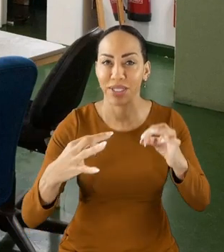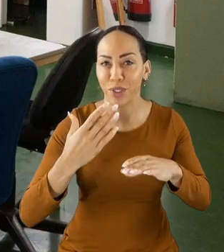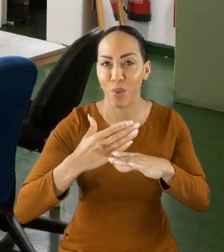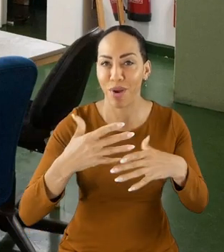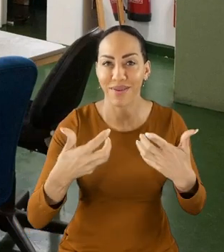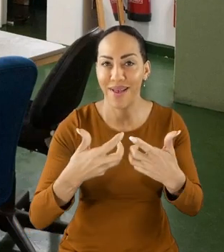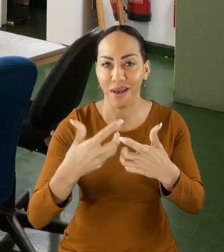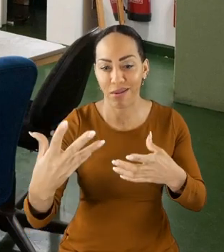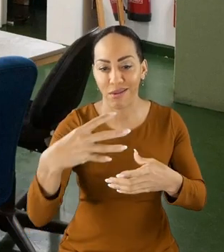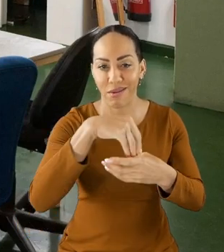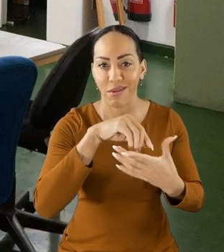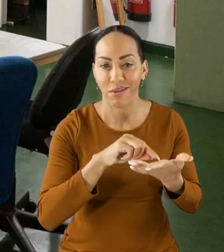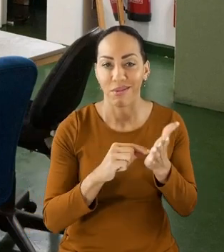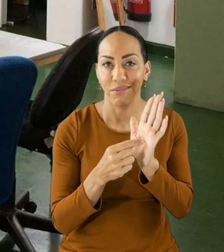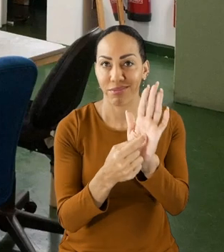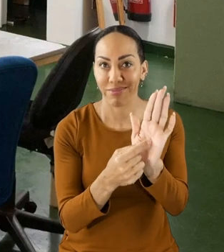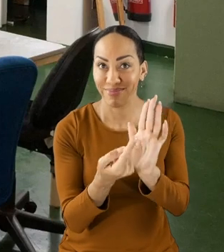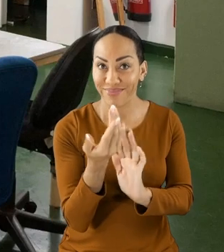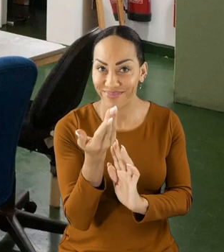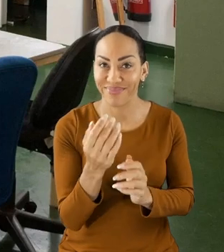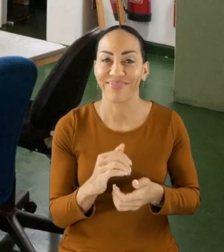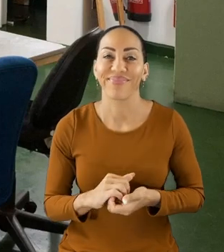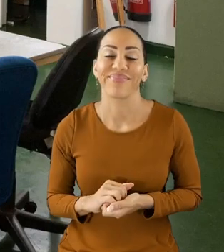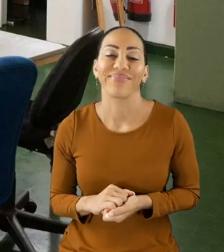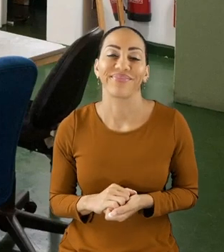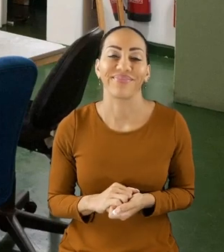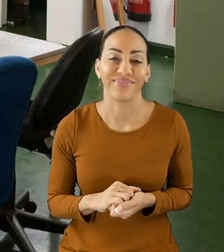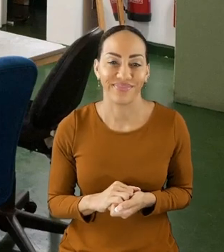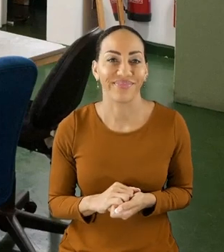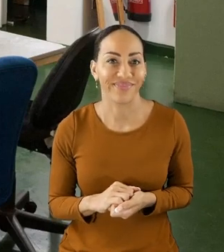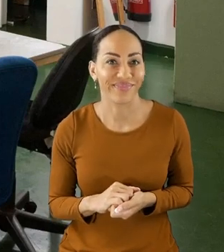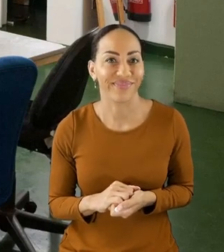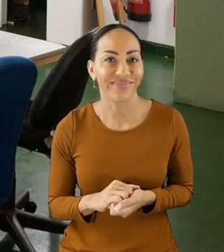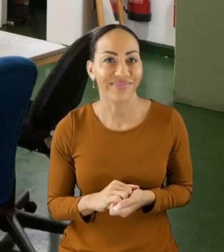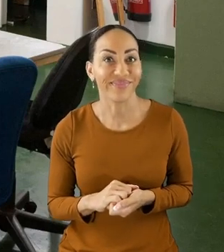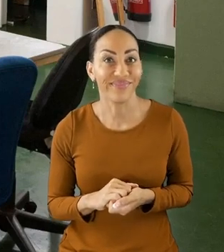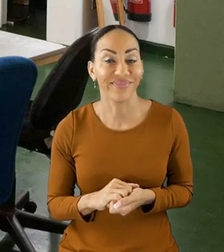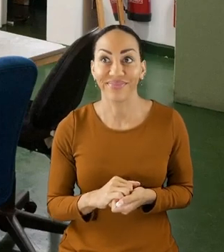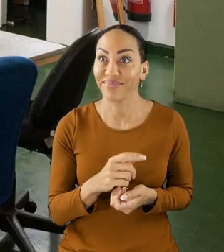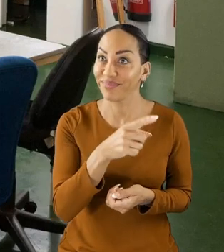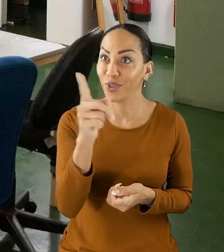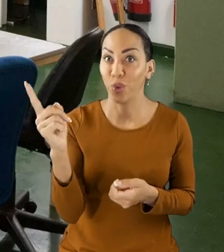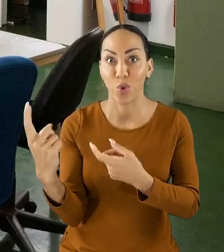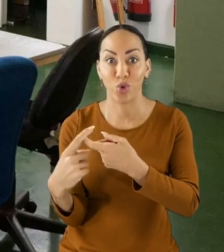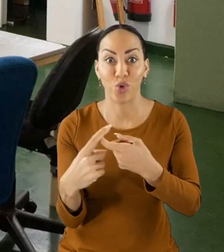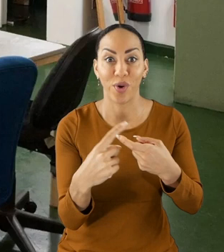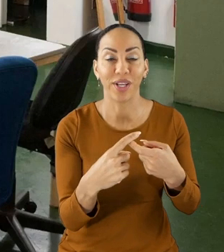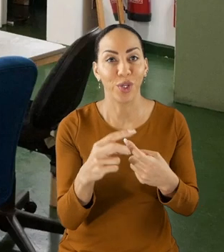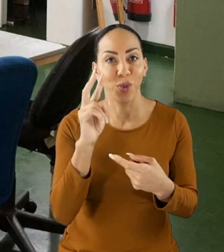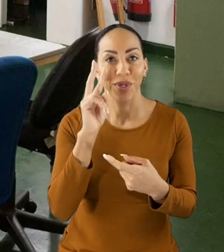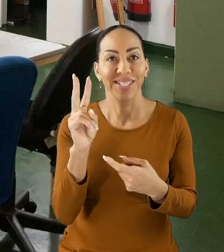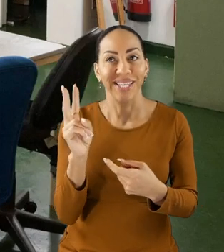room, everybody. Let's just have a quick put you all on here. Here we are. You're all of you who are here